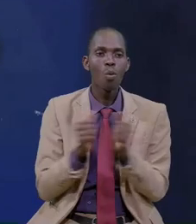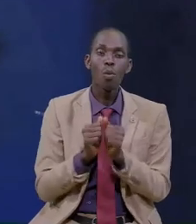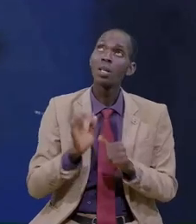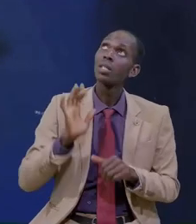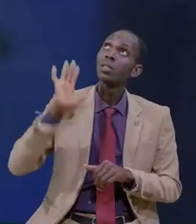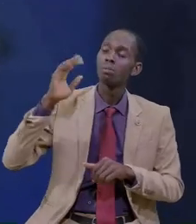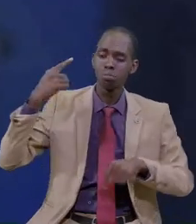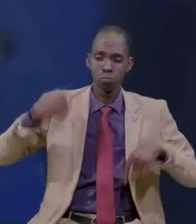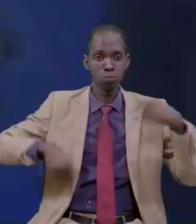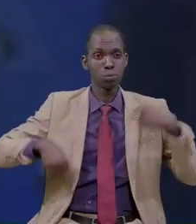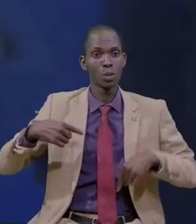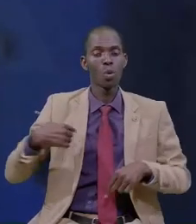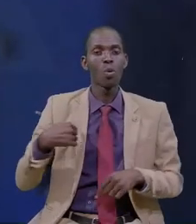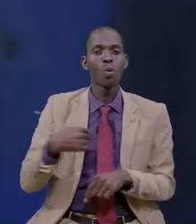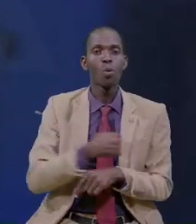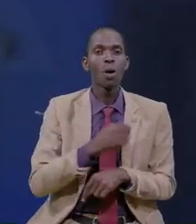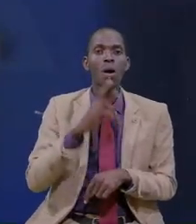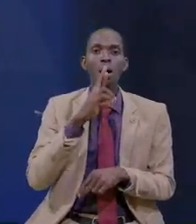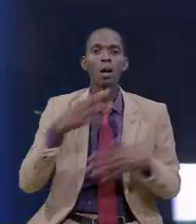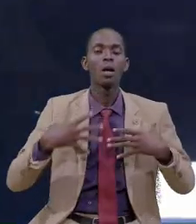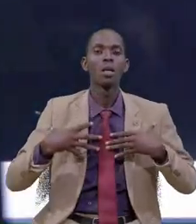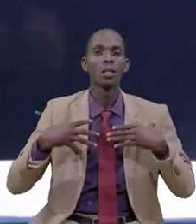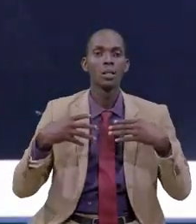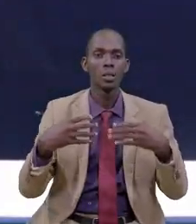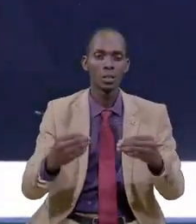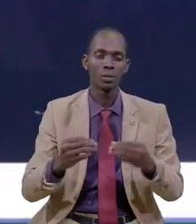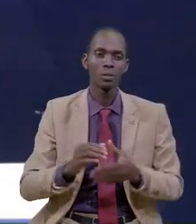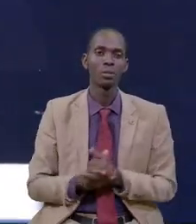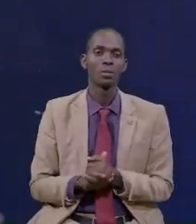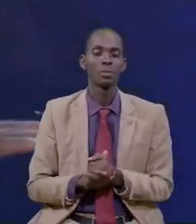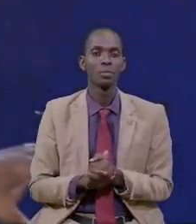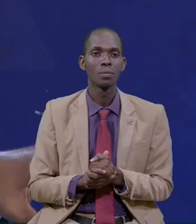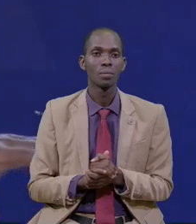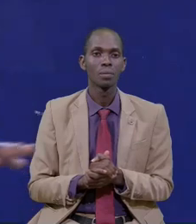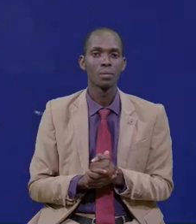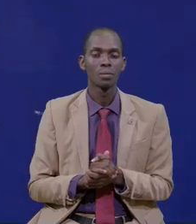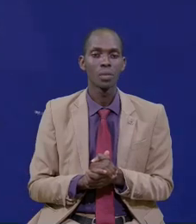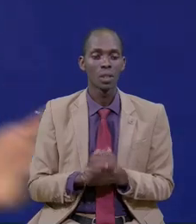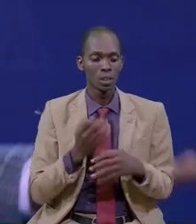we are healed. C'est par ses maîtrises que nous sommes guéris.